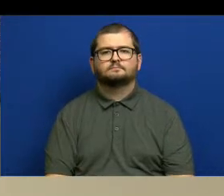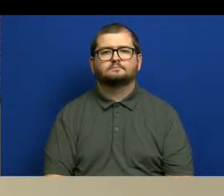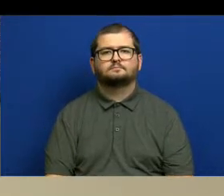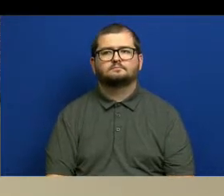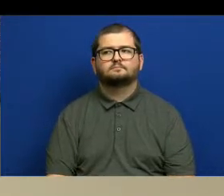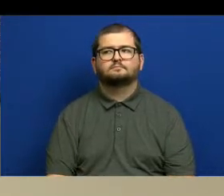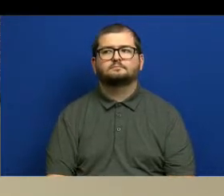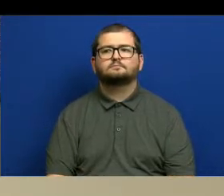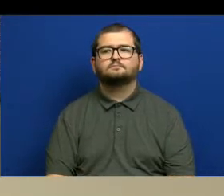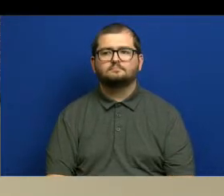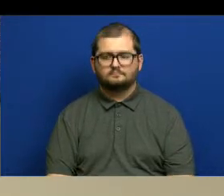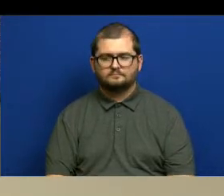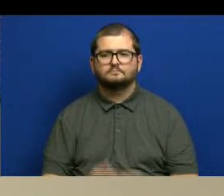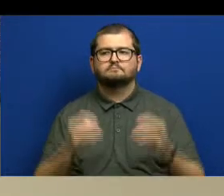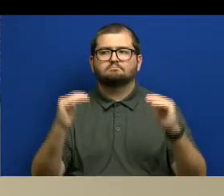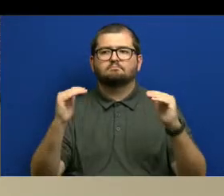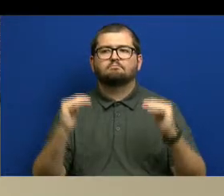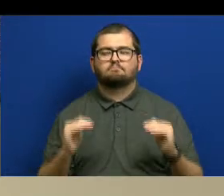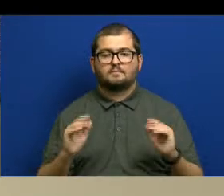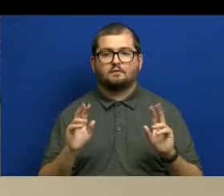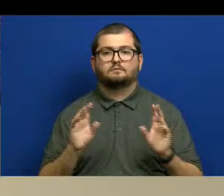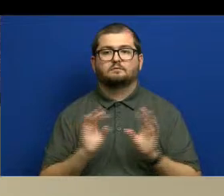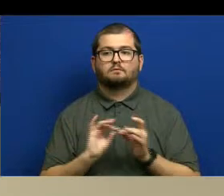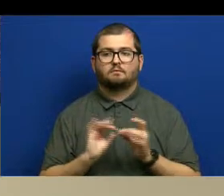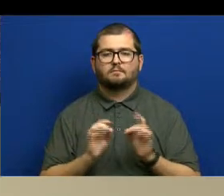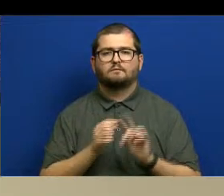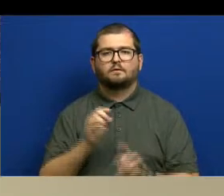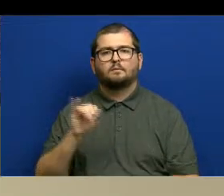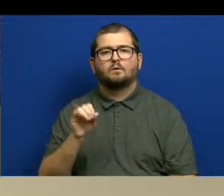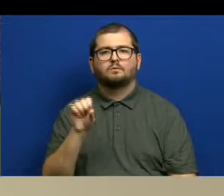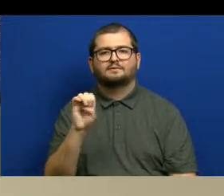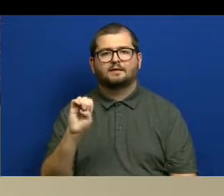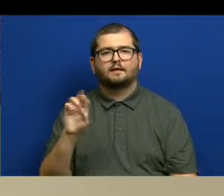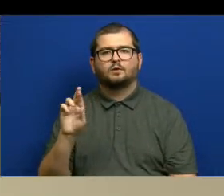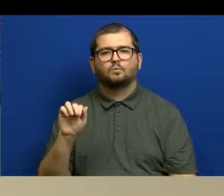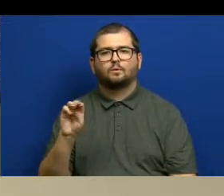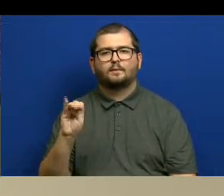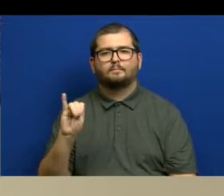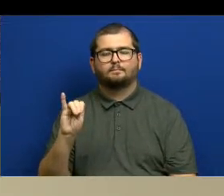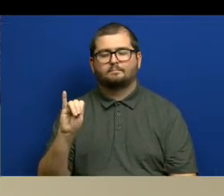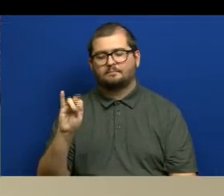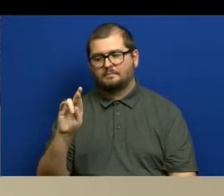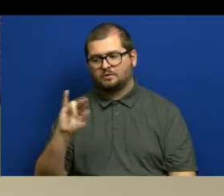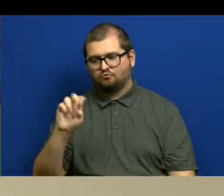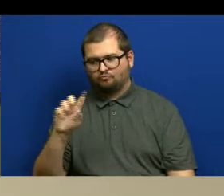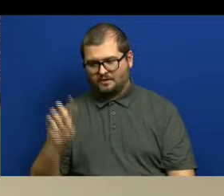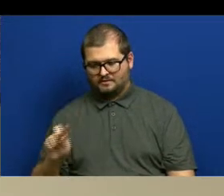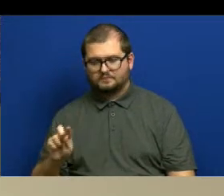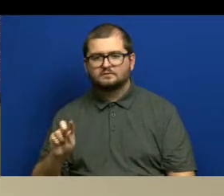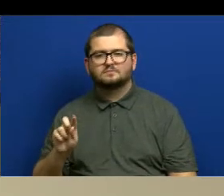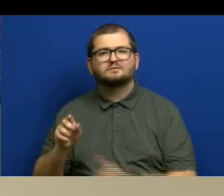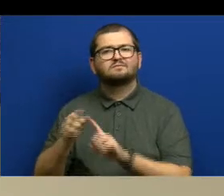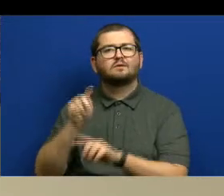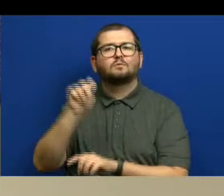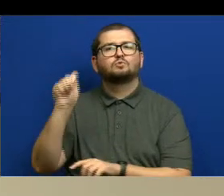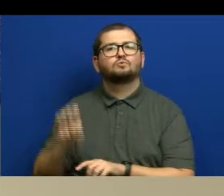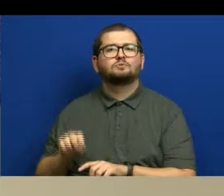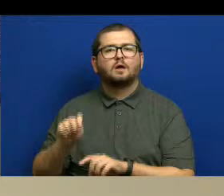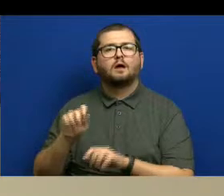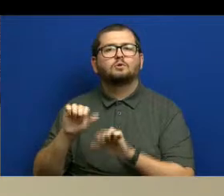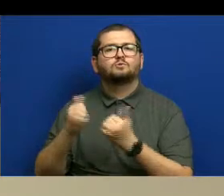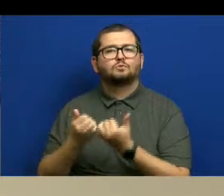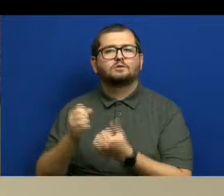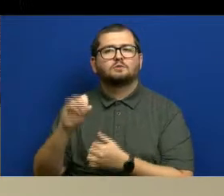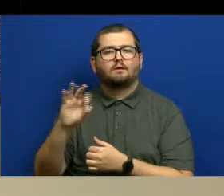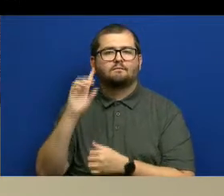All right, the next comment is from Jose Ramirez, who is giving a public comment from the Tucson Association of the